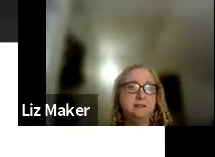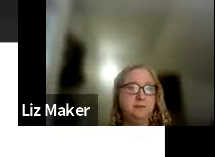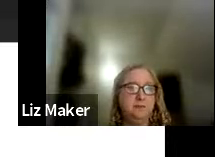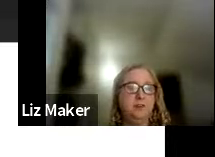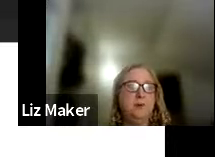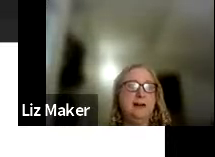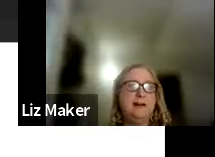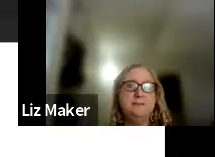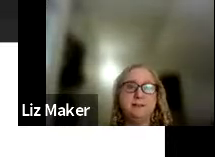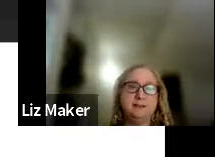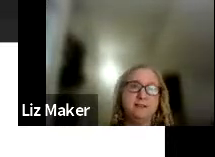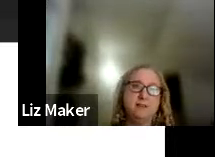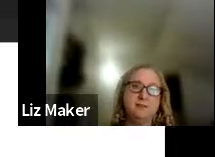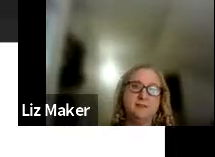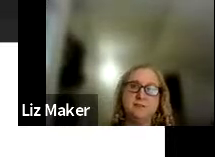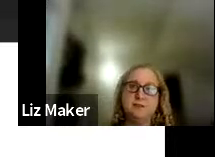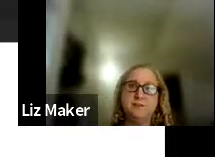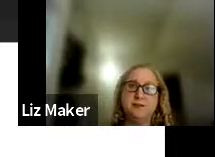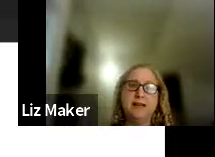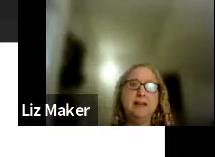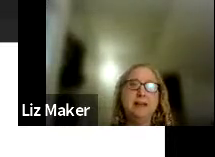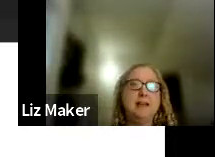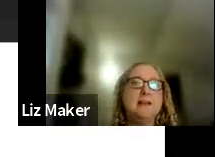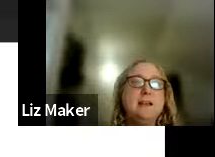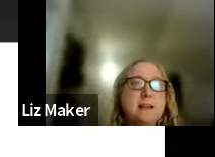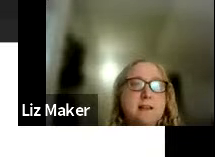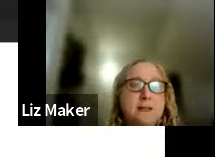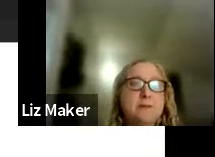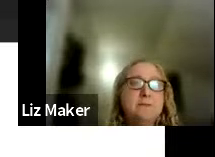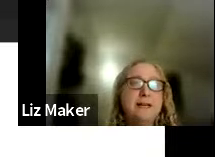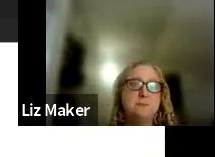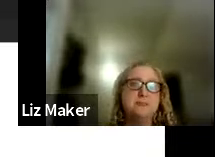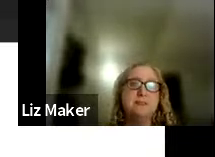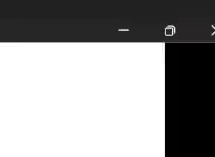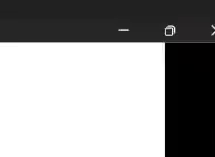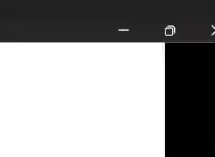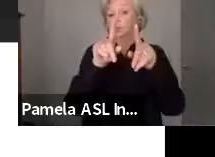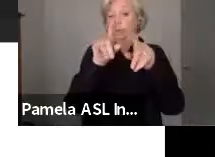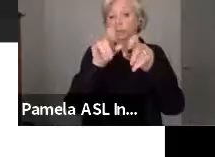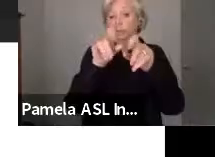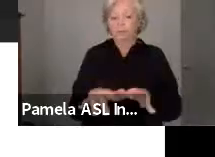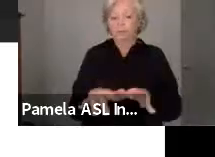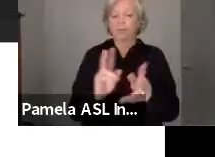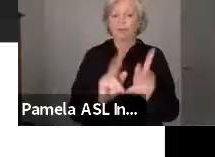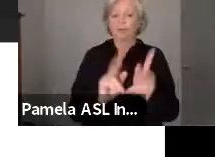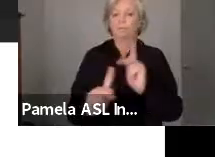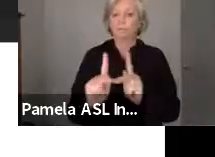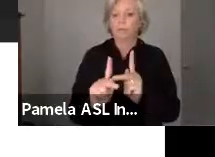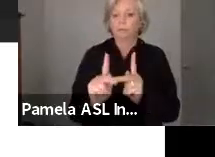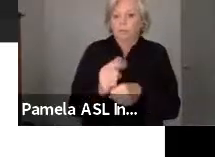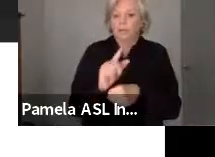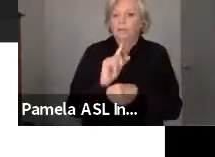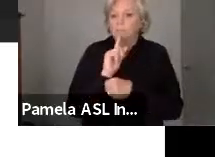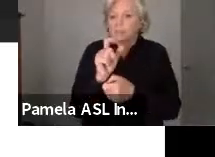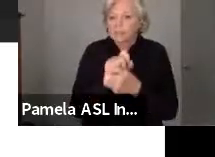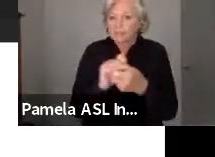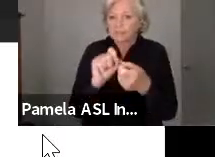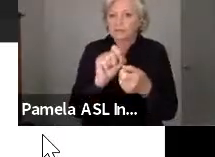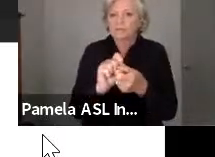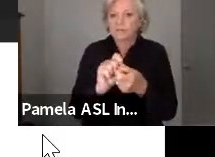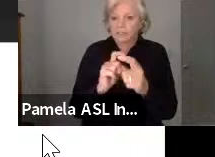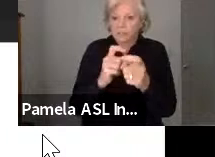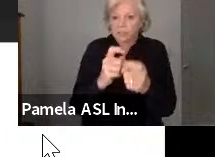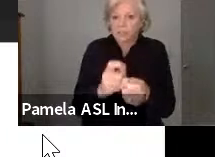And throughout the survey, people made specific suggestions. People talked about